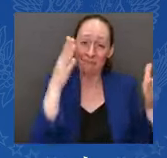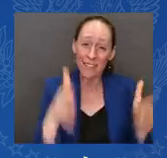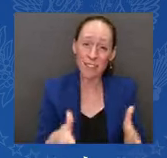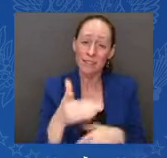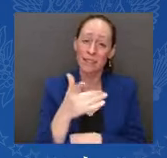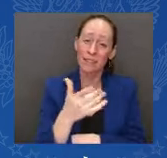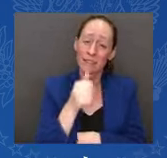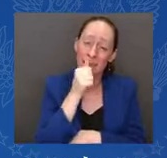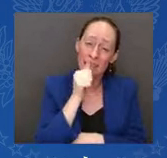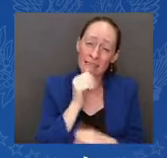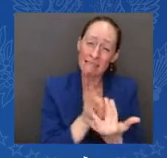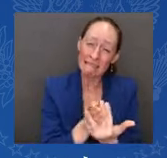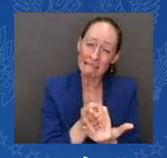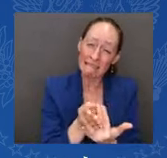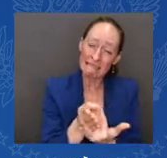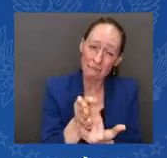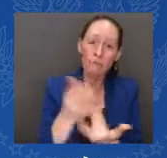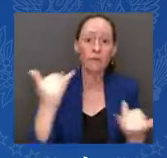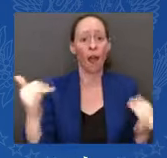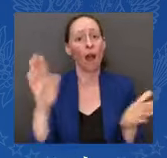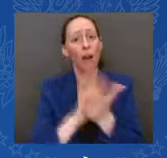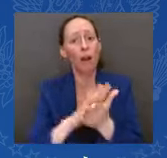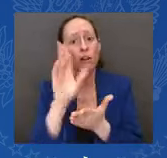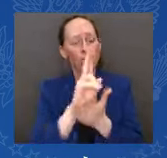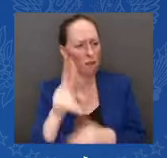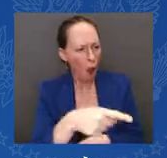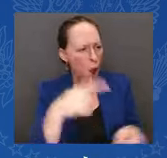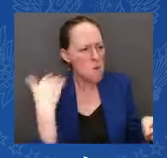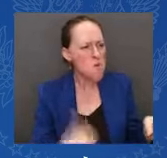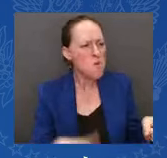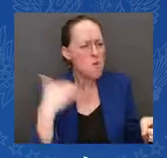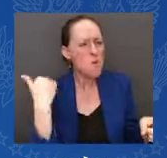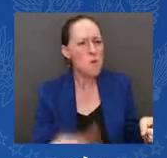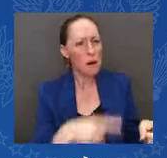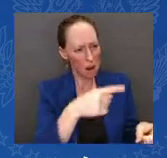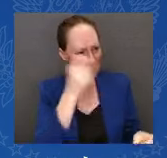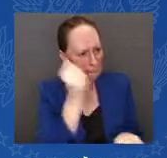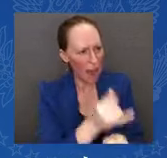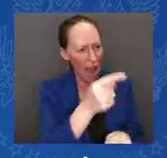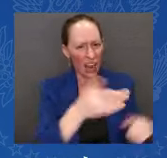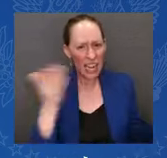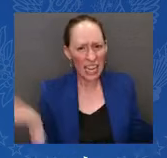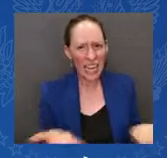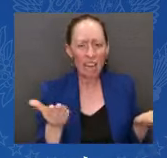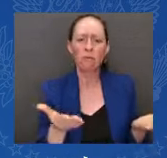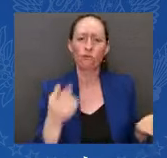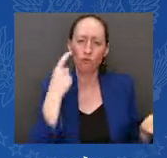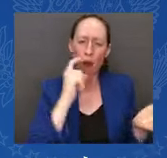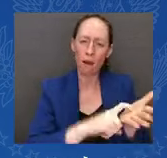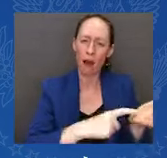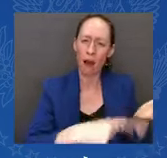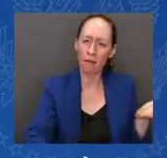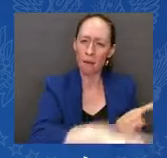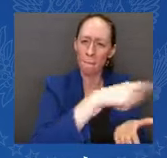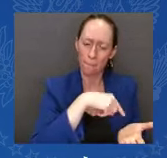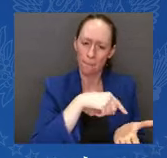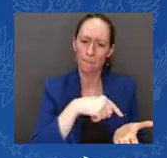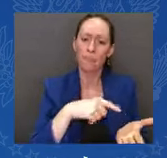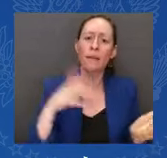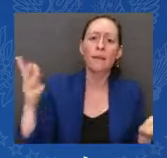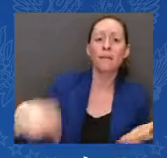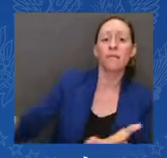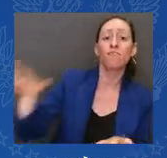and universities should be engines of expanding opportunity through upward mobility. But today, too often, that's not the